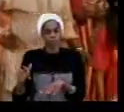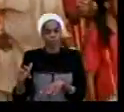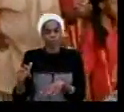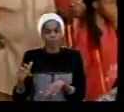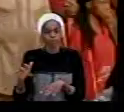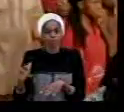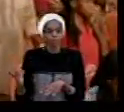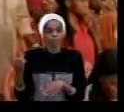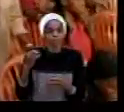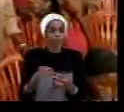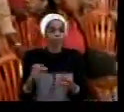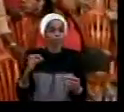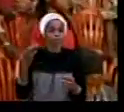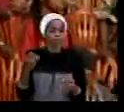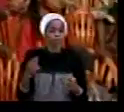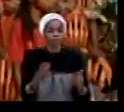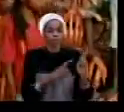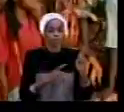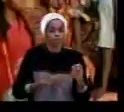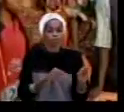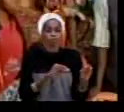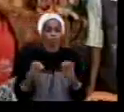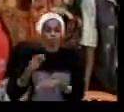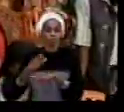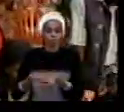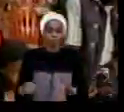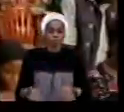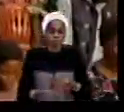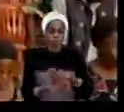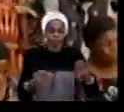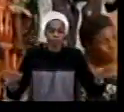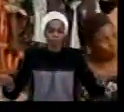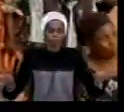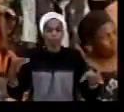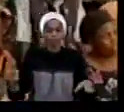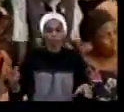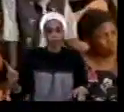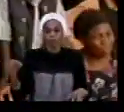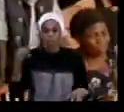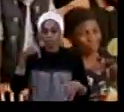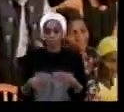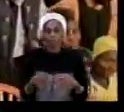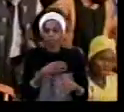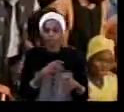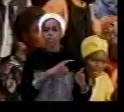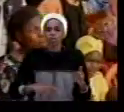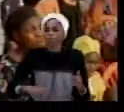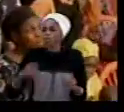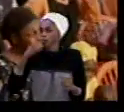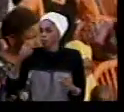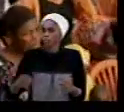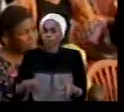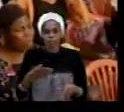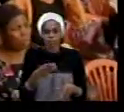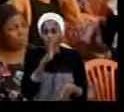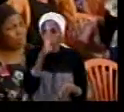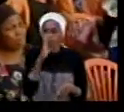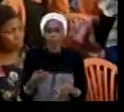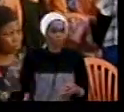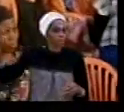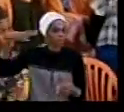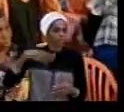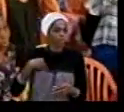The Spirit of the Lord moved upon the surface of the deep, and God commanded there to be light, and there was